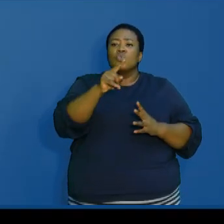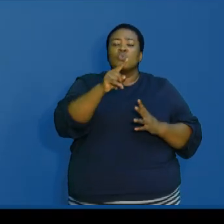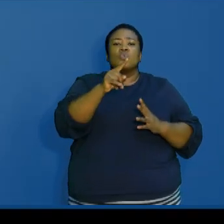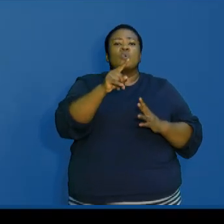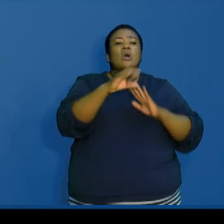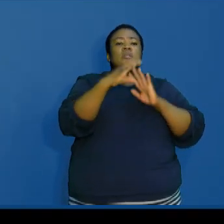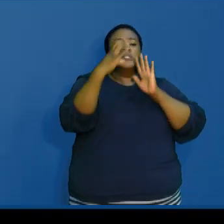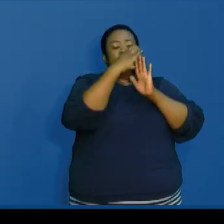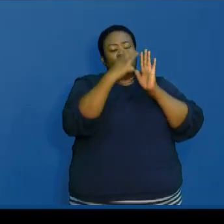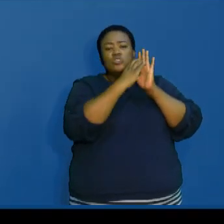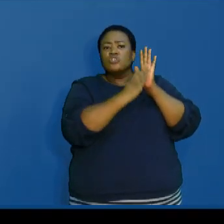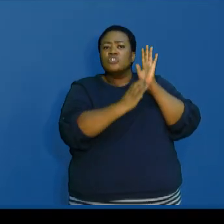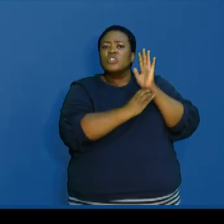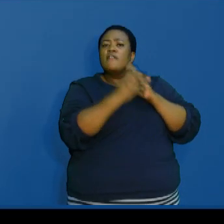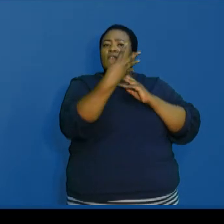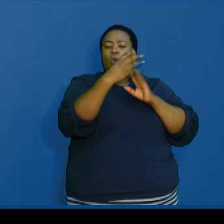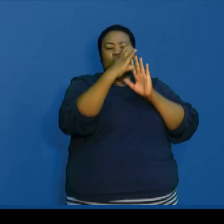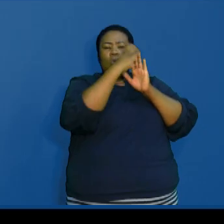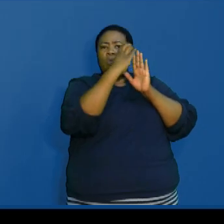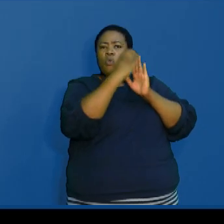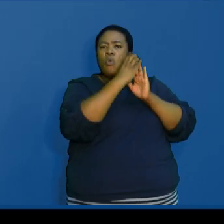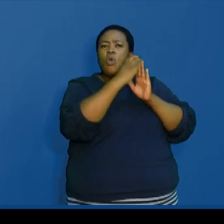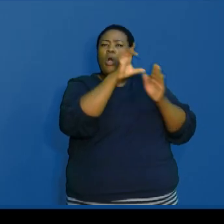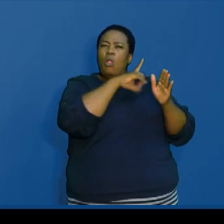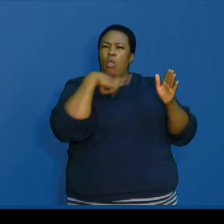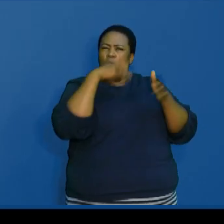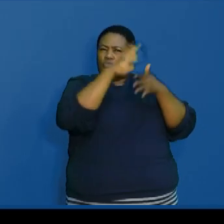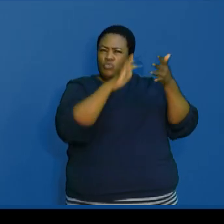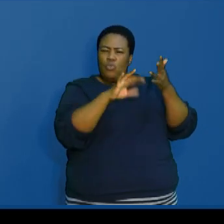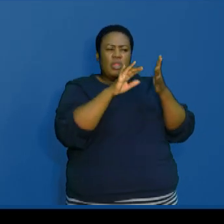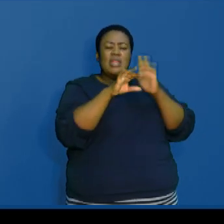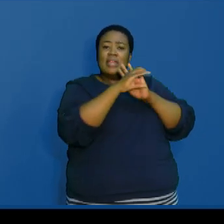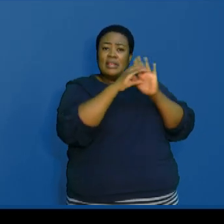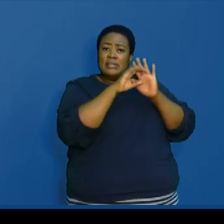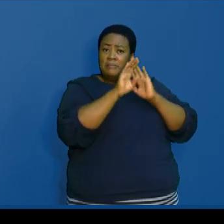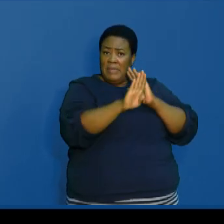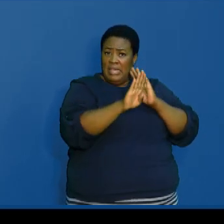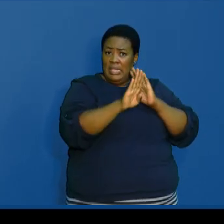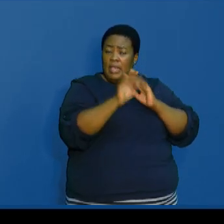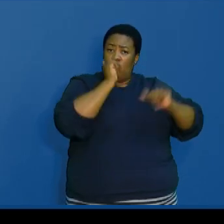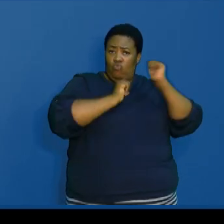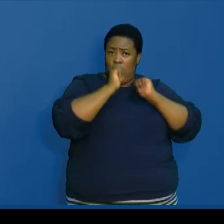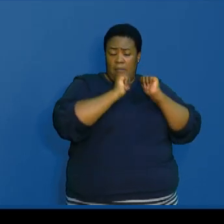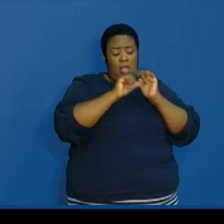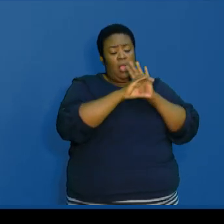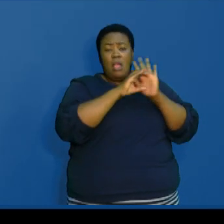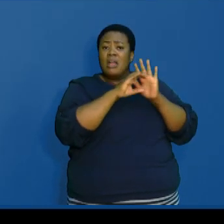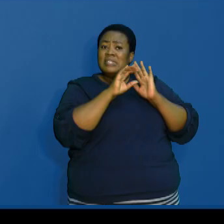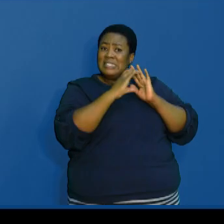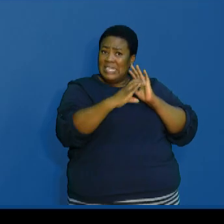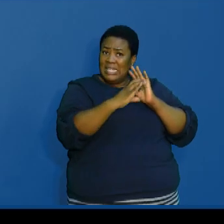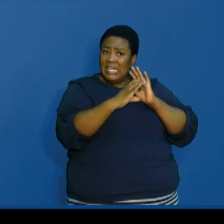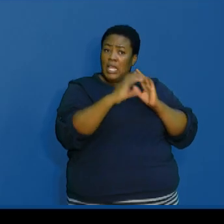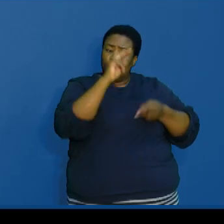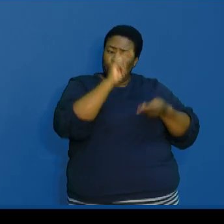Section A covers novels, Section B covers the drama, Section C are short stories, and Section